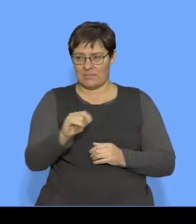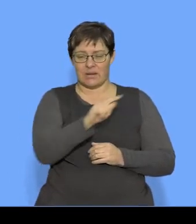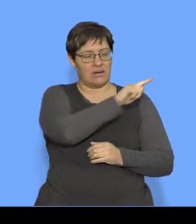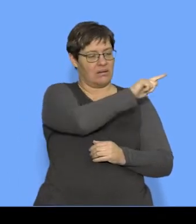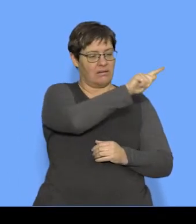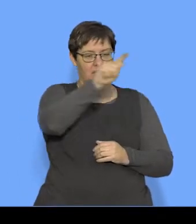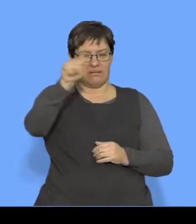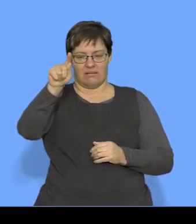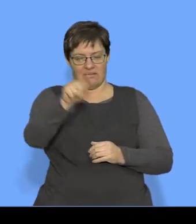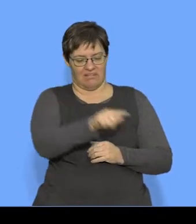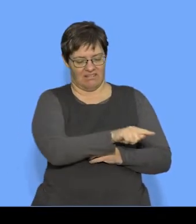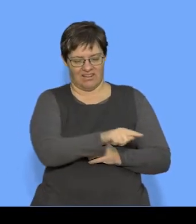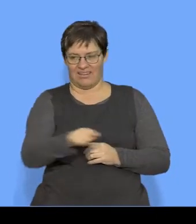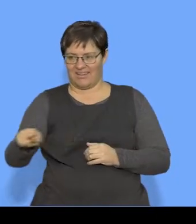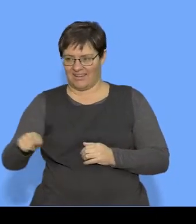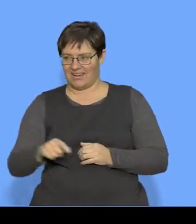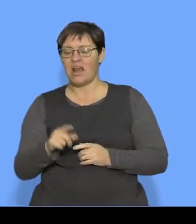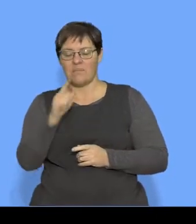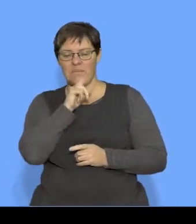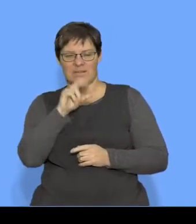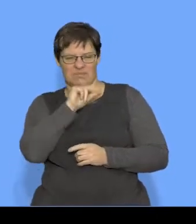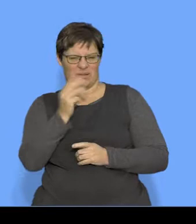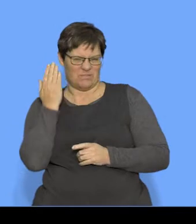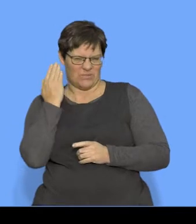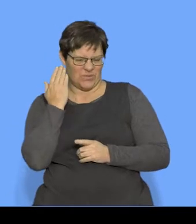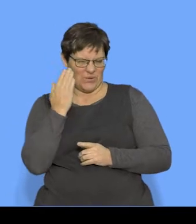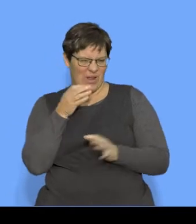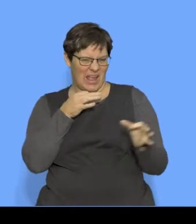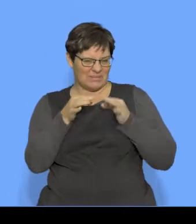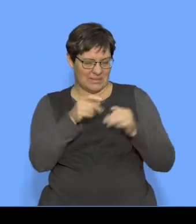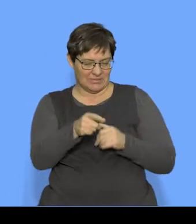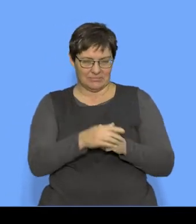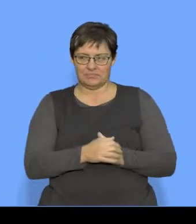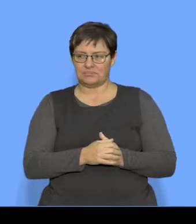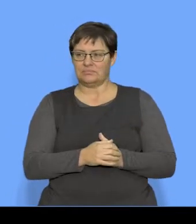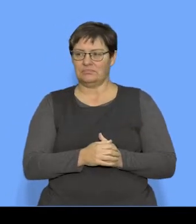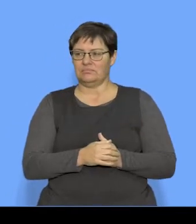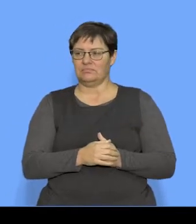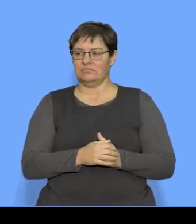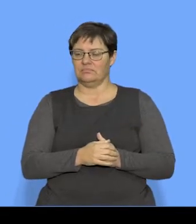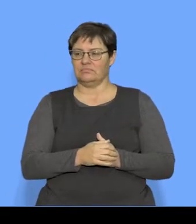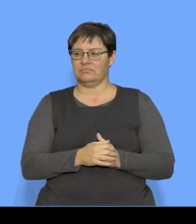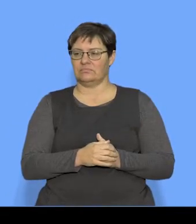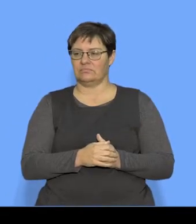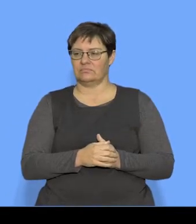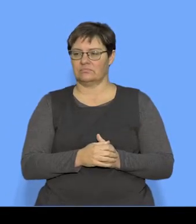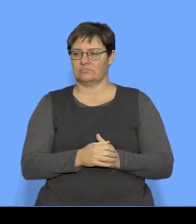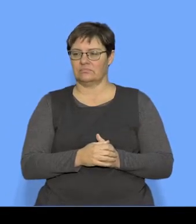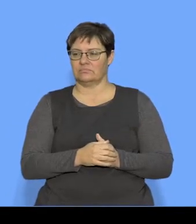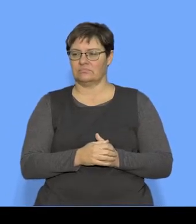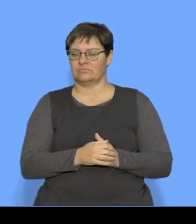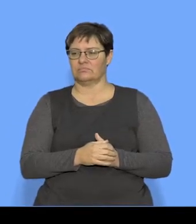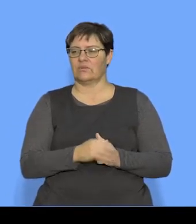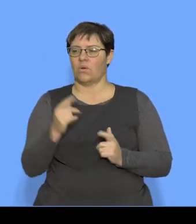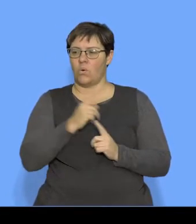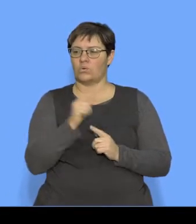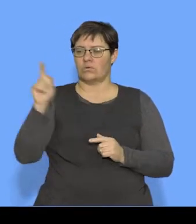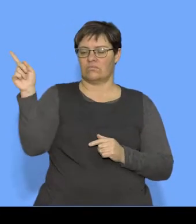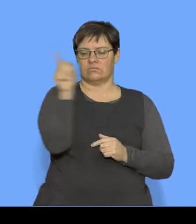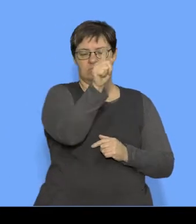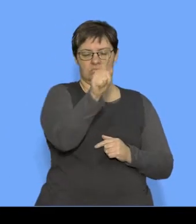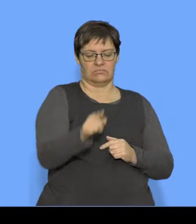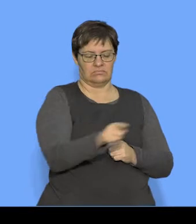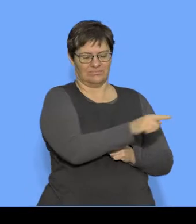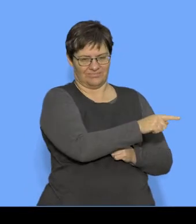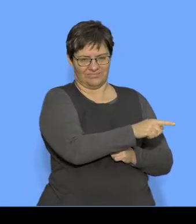will be like this, right? So this will be the Z shape that I spoke about, and this will also be the Z shape, my wobble that